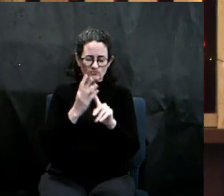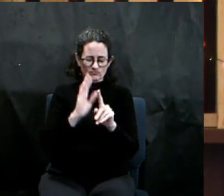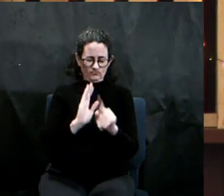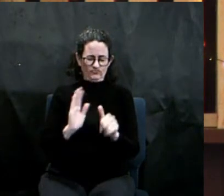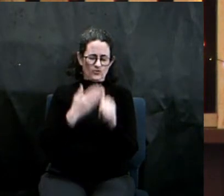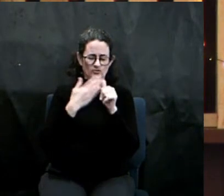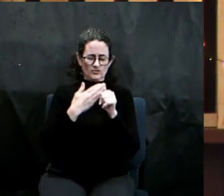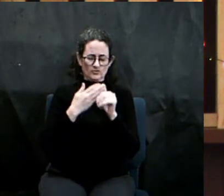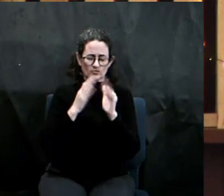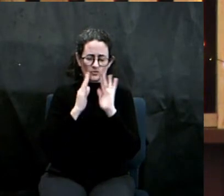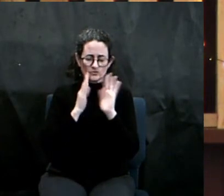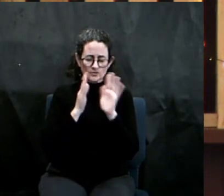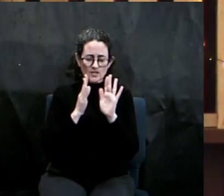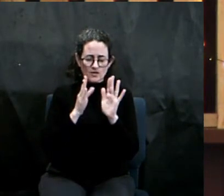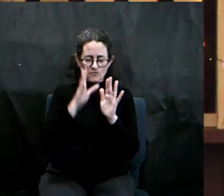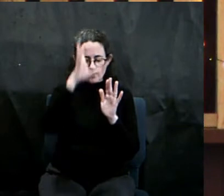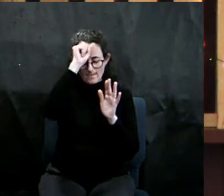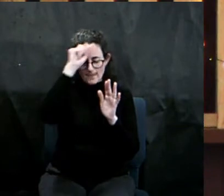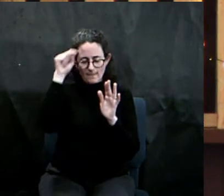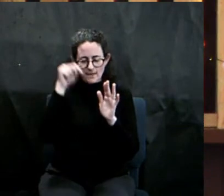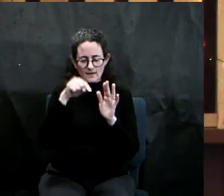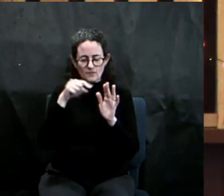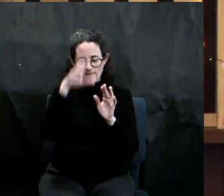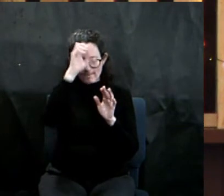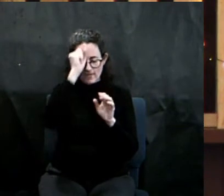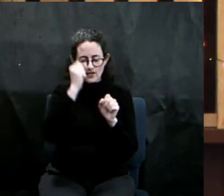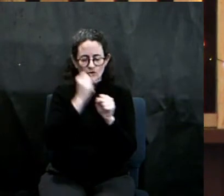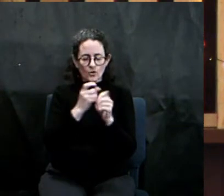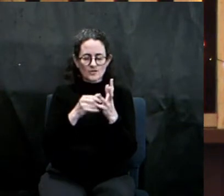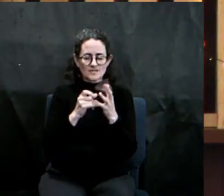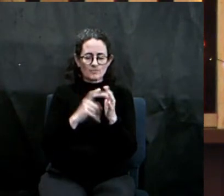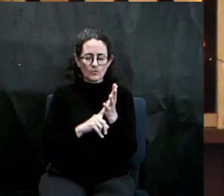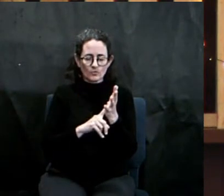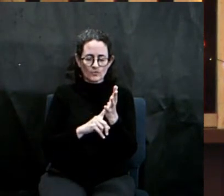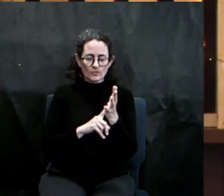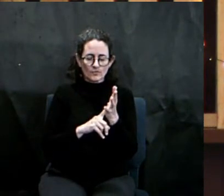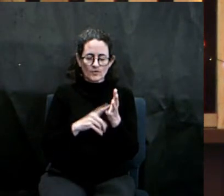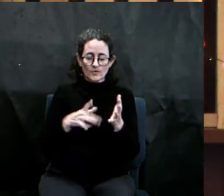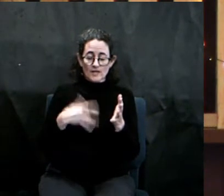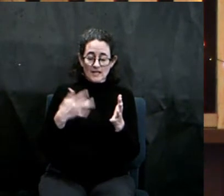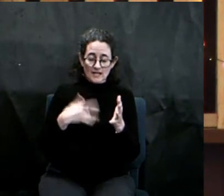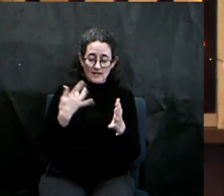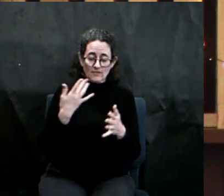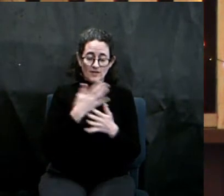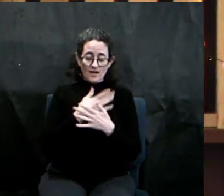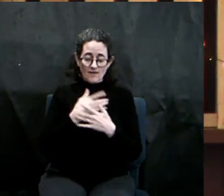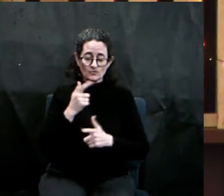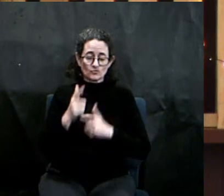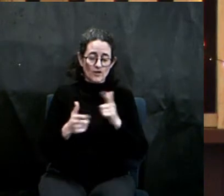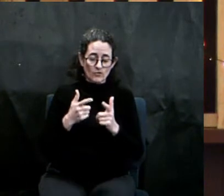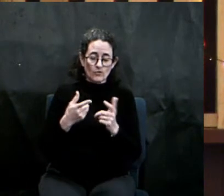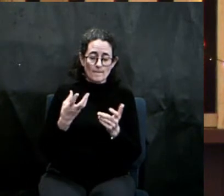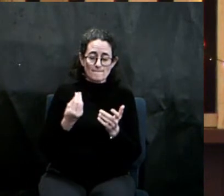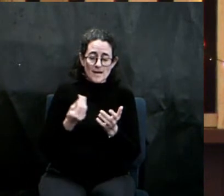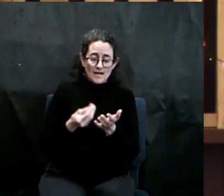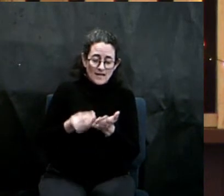time. Let us remember the gospel for which they lived, loved, travelled, gave of their time, their money, and